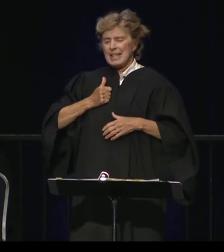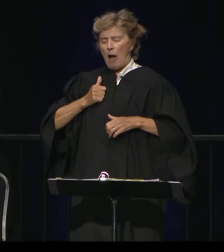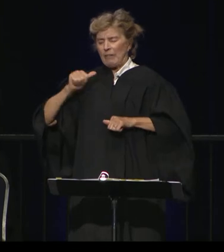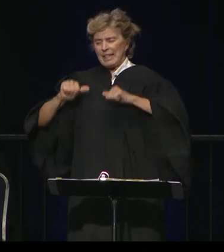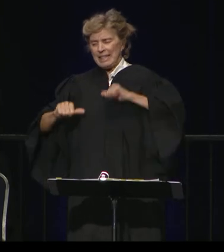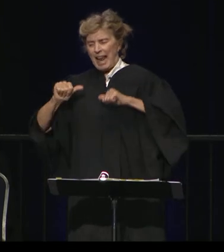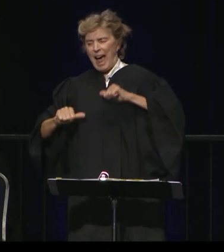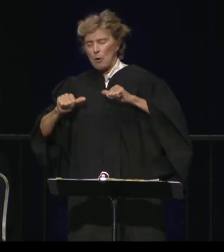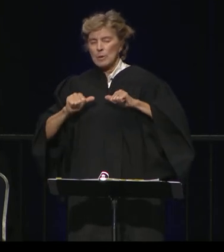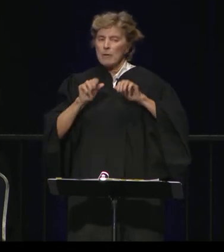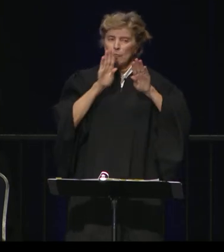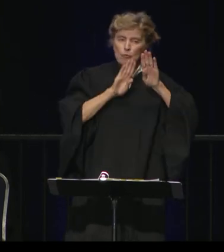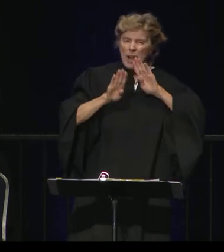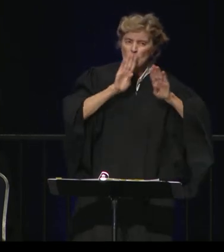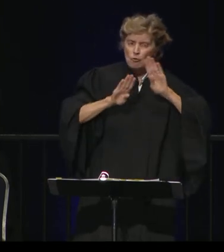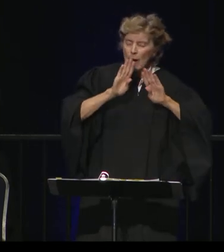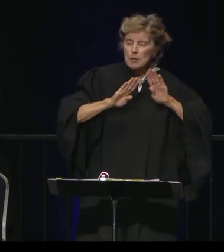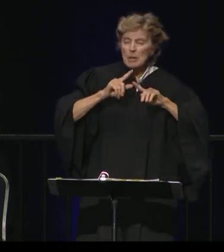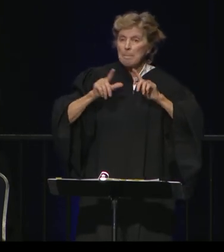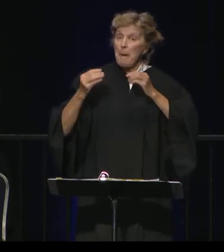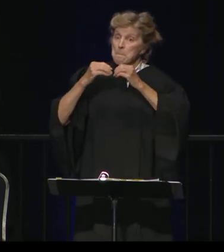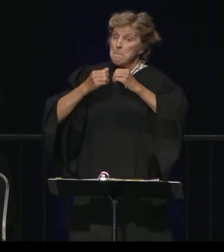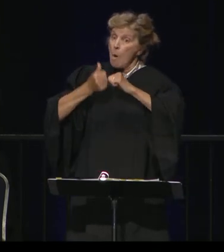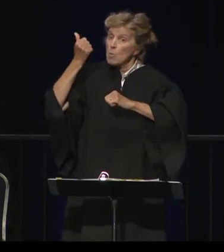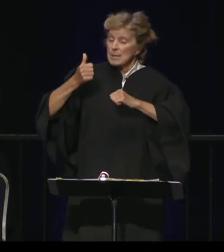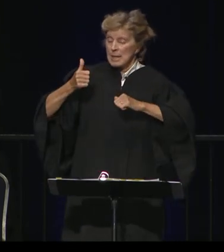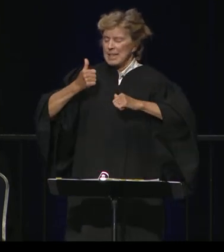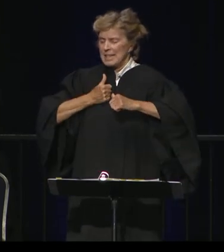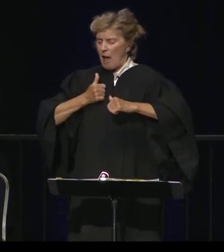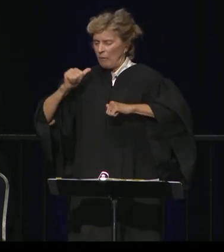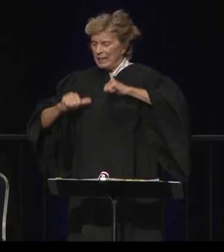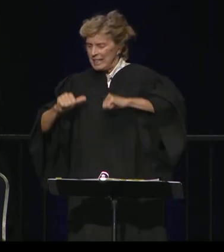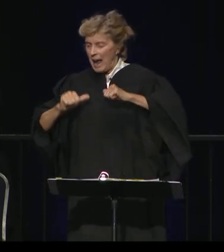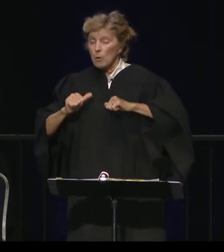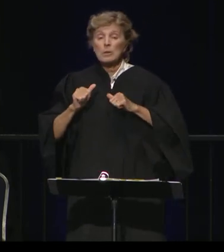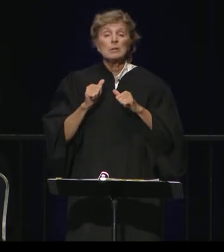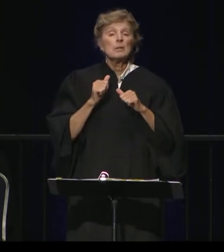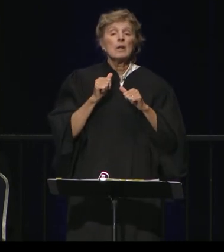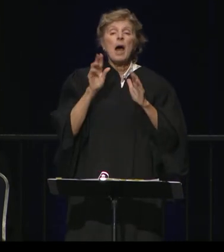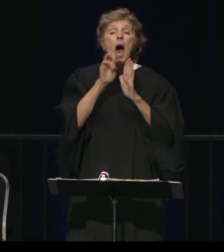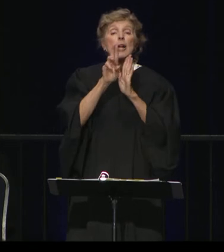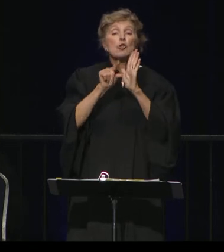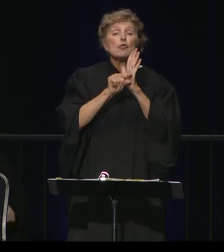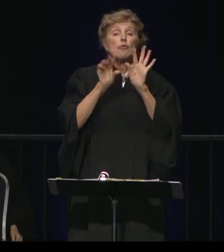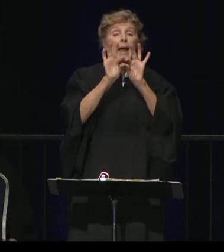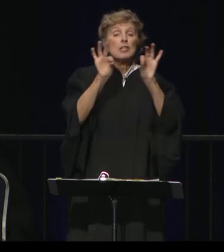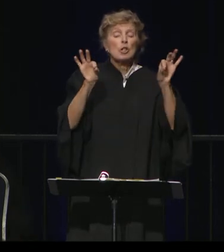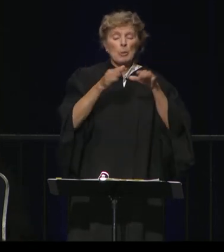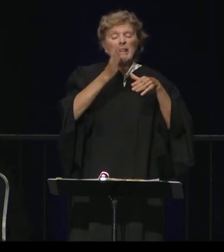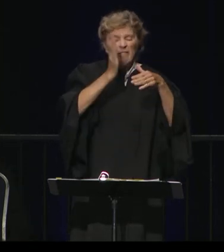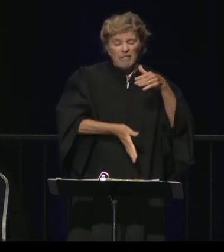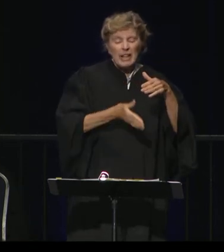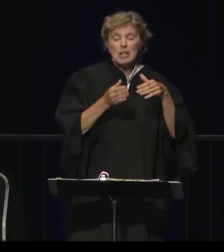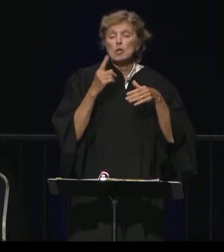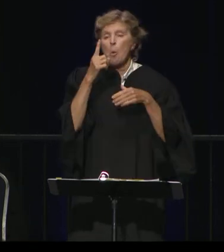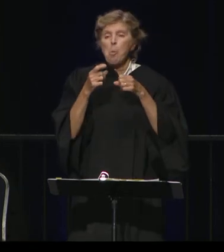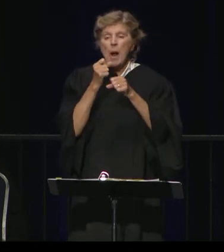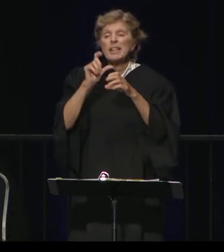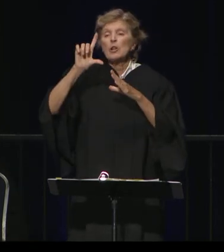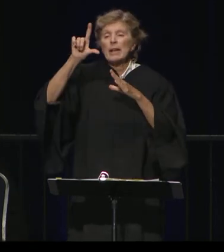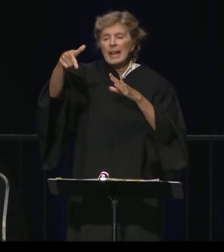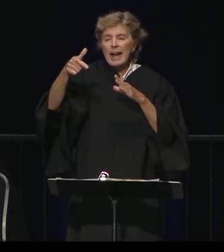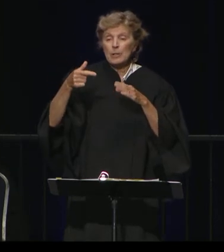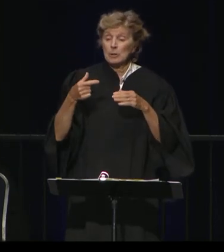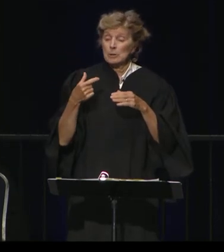this particular story. And it was about a year after I had finished my undergraduate degree, and I had done an internship, but was thinking about